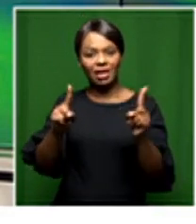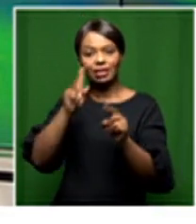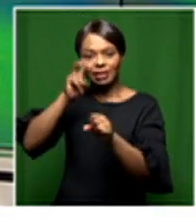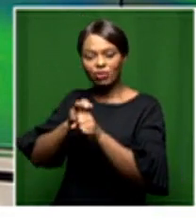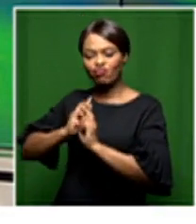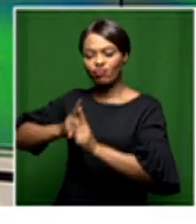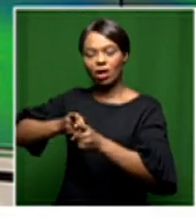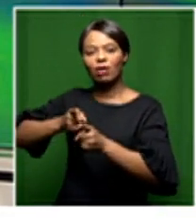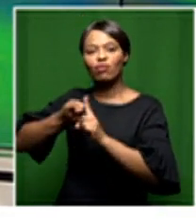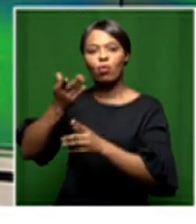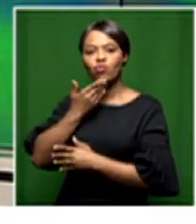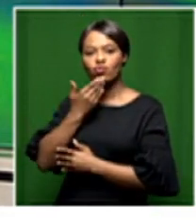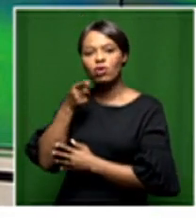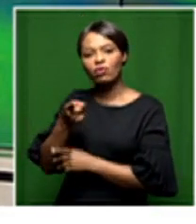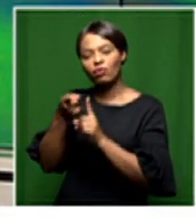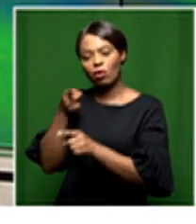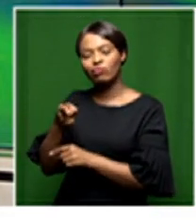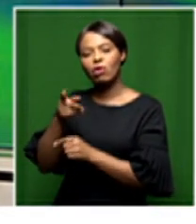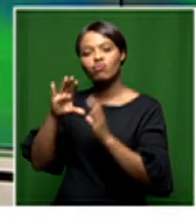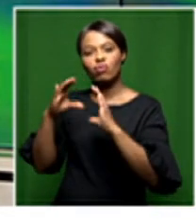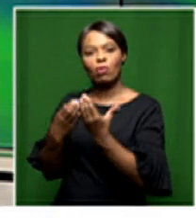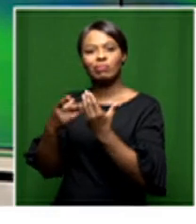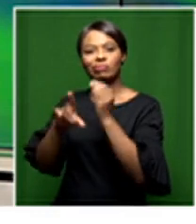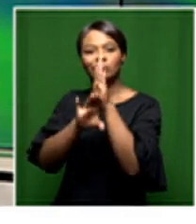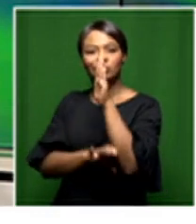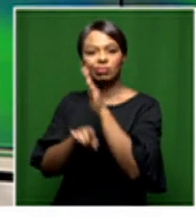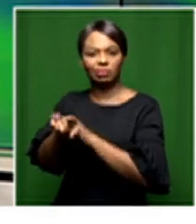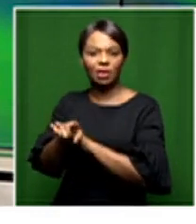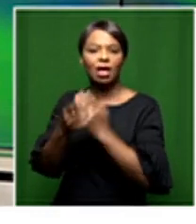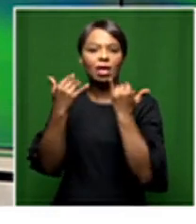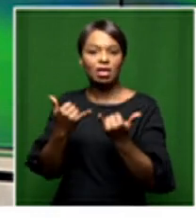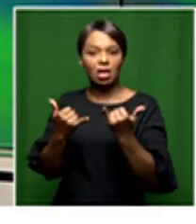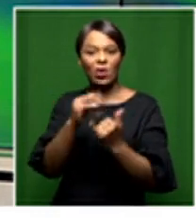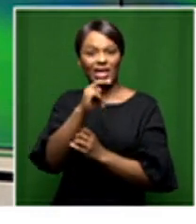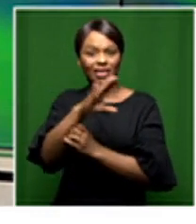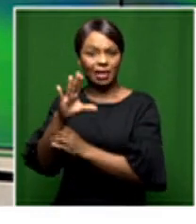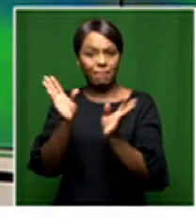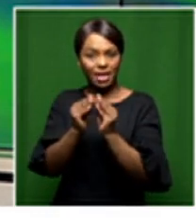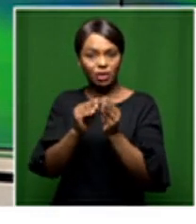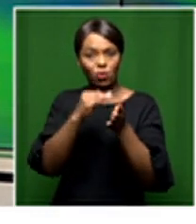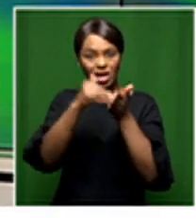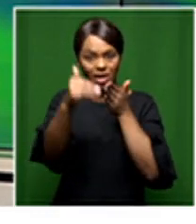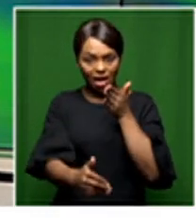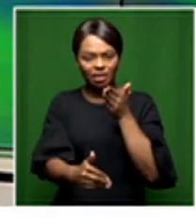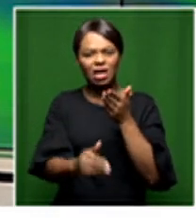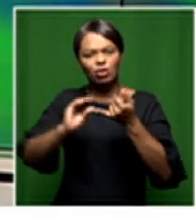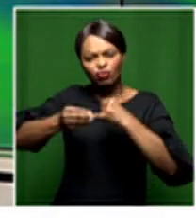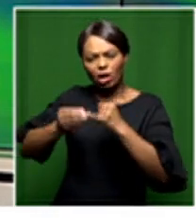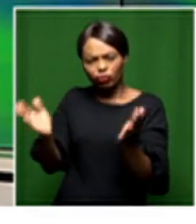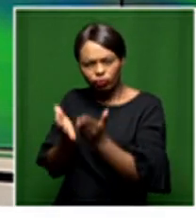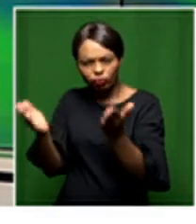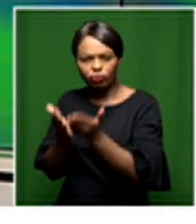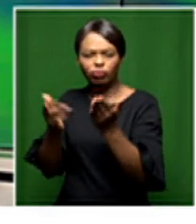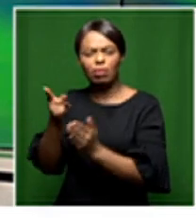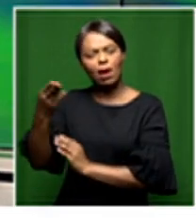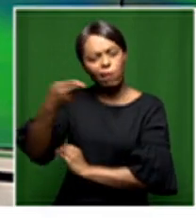court ruling. And two of the key issues at this weekend's NEC meeting were, of course, to try to persuade Zuma to appear before